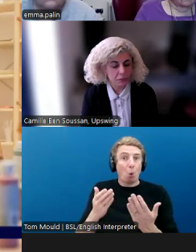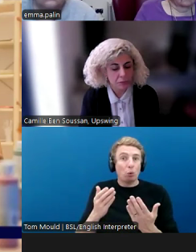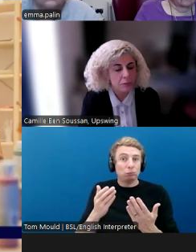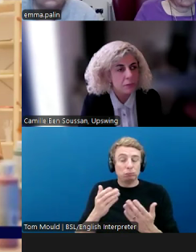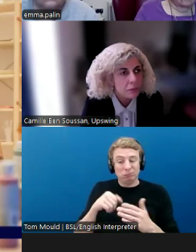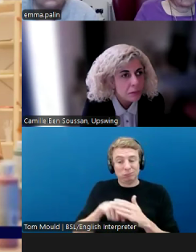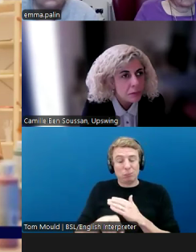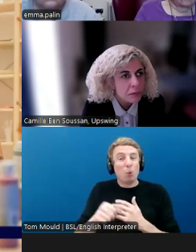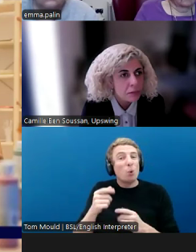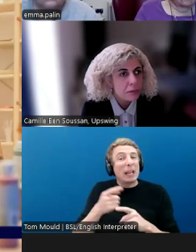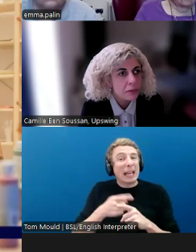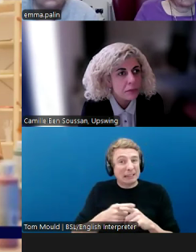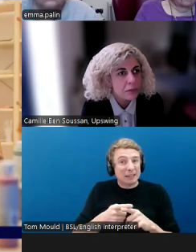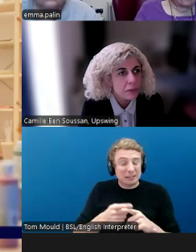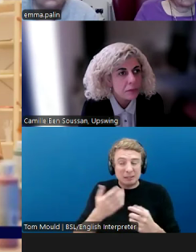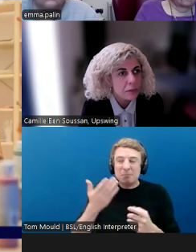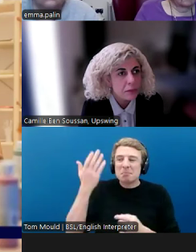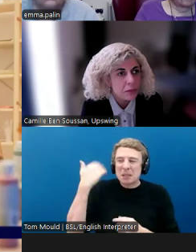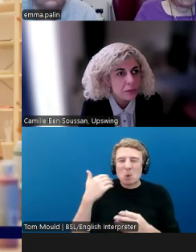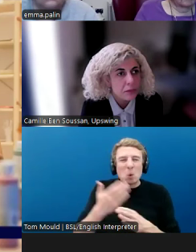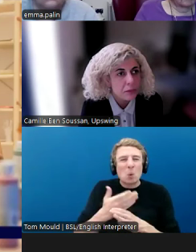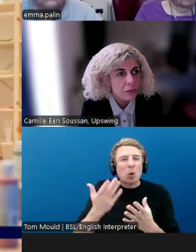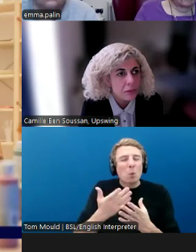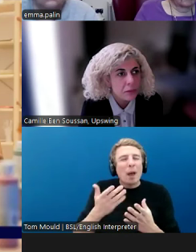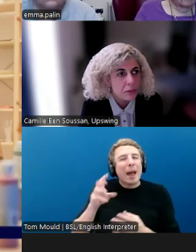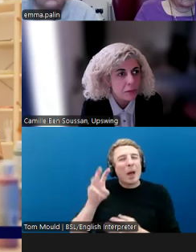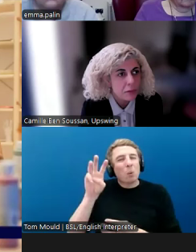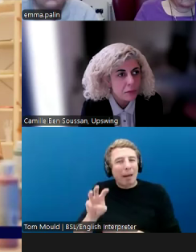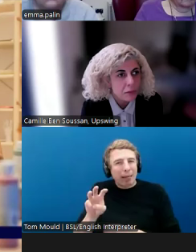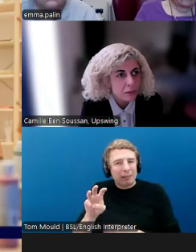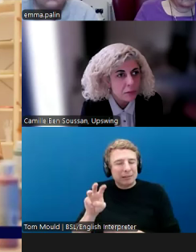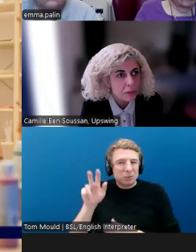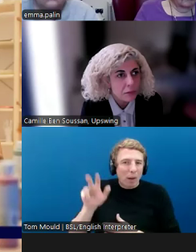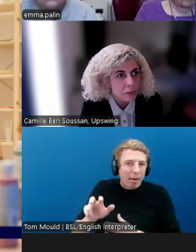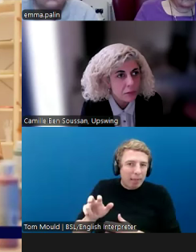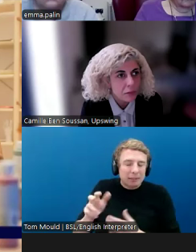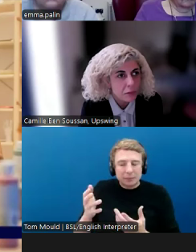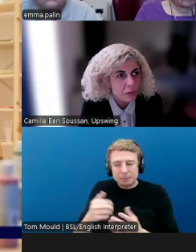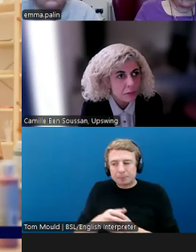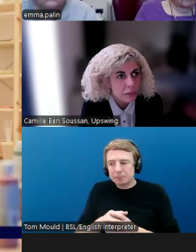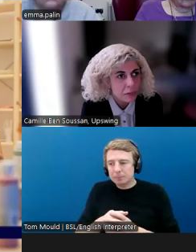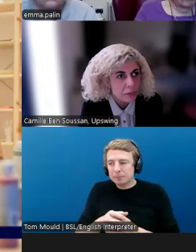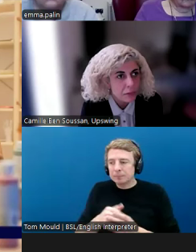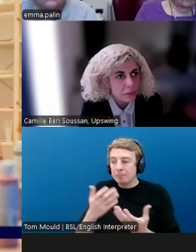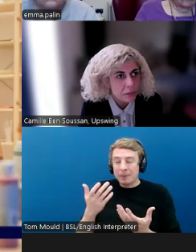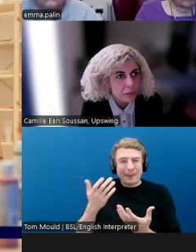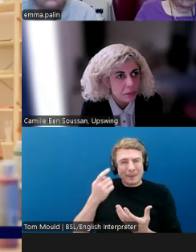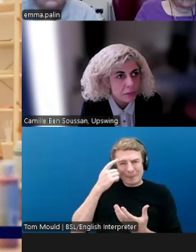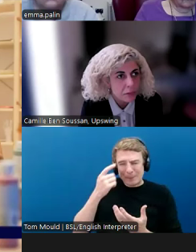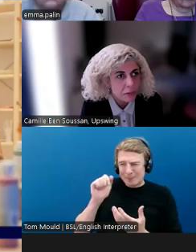in Wales, and I didn't really understand how to support individuals with their Welsh heritage